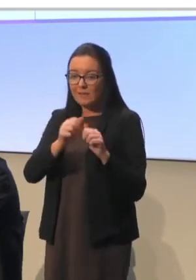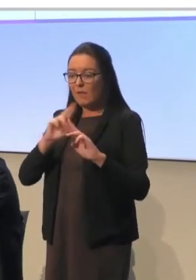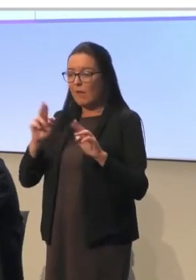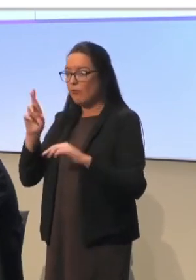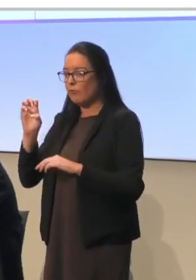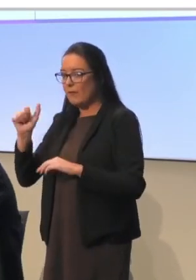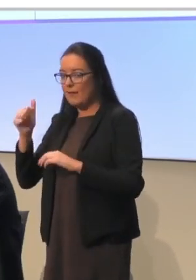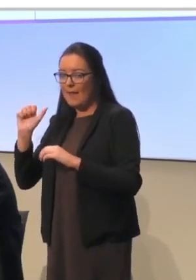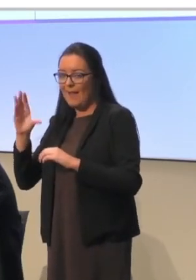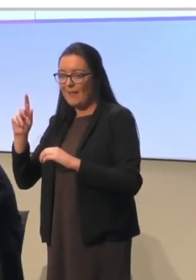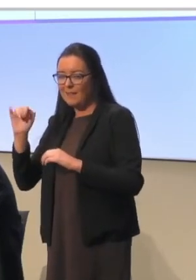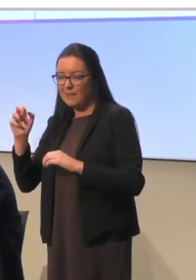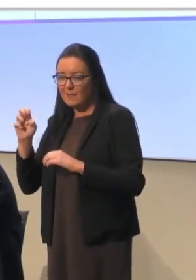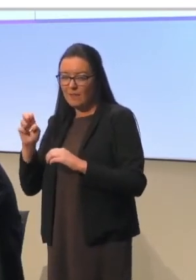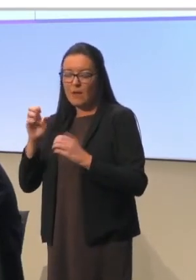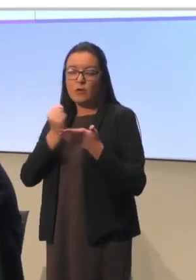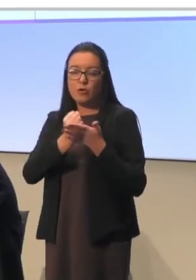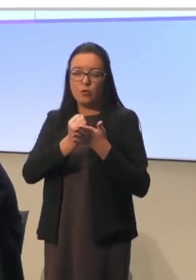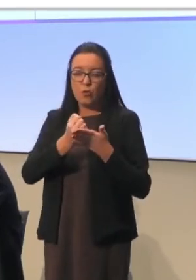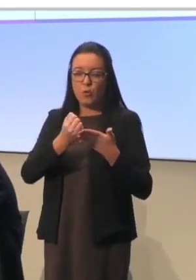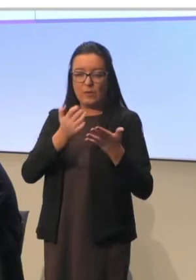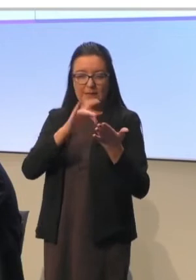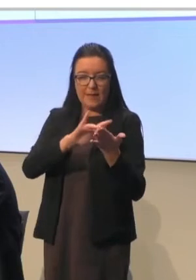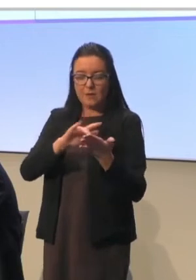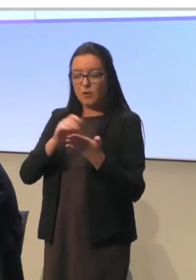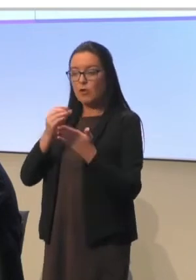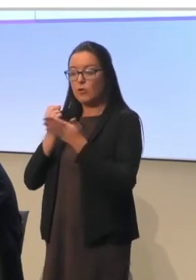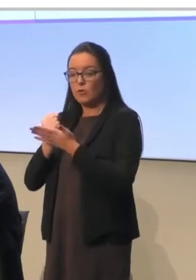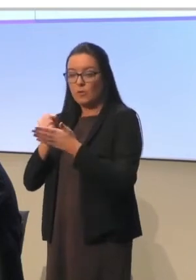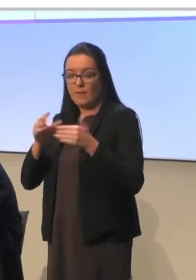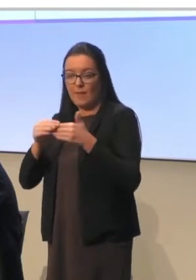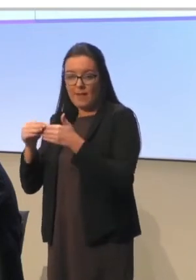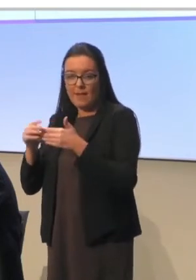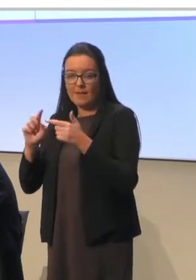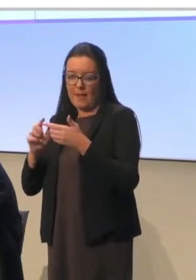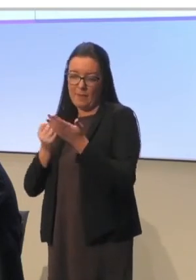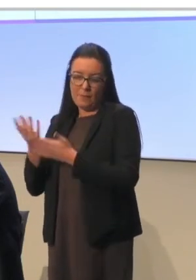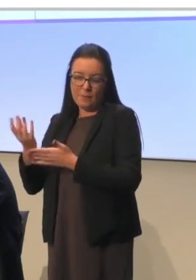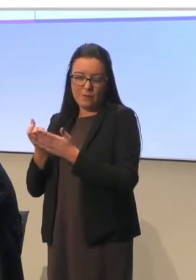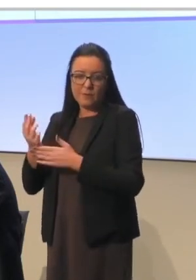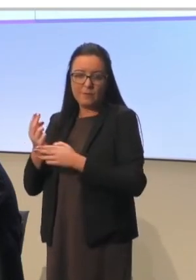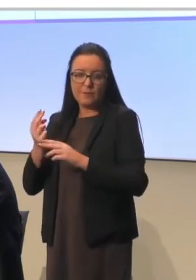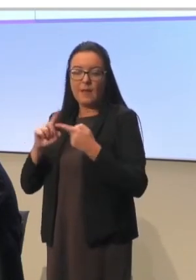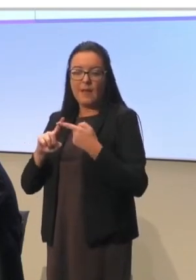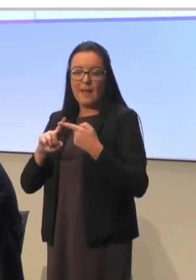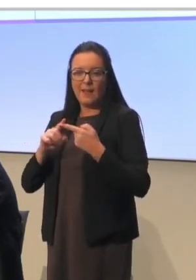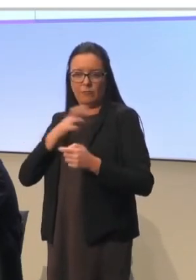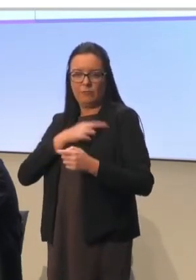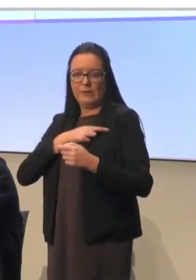student-centered and student-led rather than prescriptive, and in particular those that responded to specific needs instead of just being quite